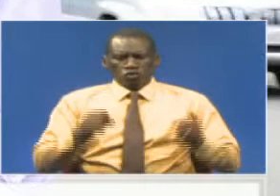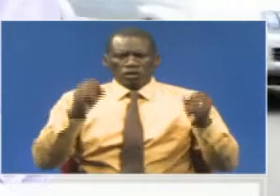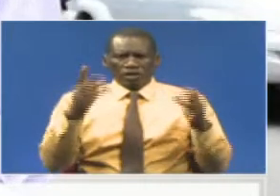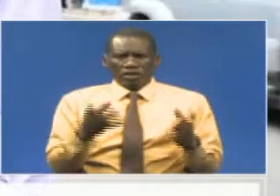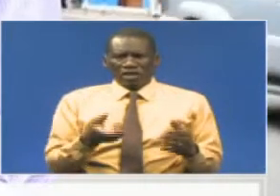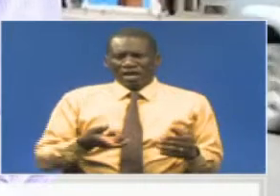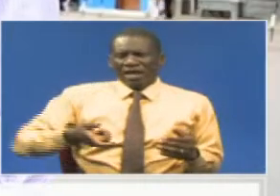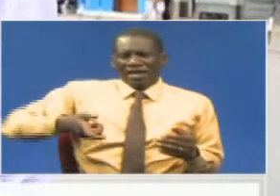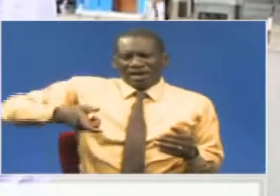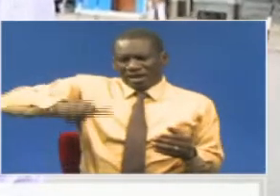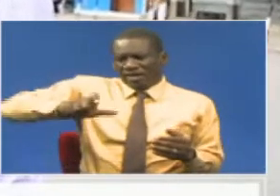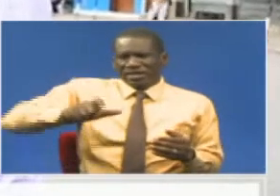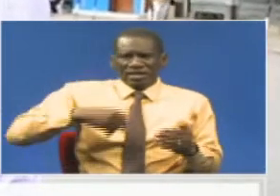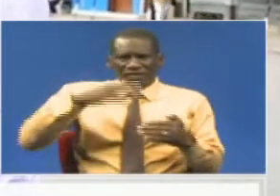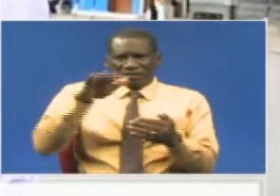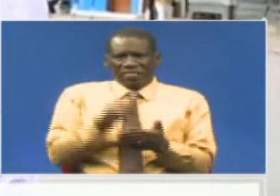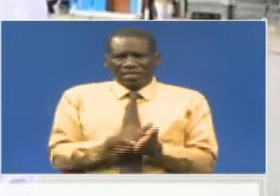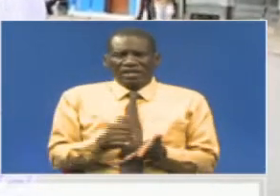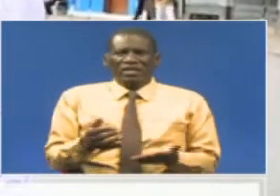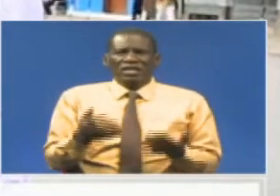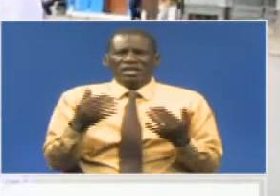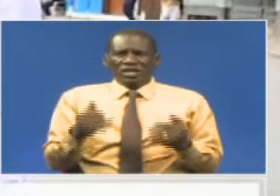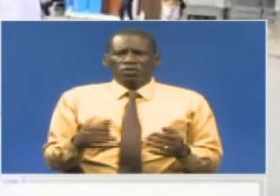nikaiongeza baadaye.